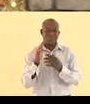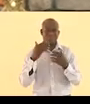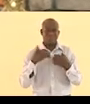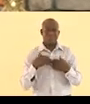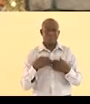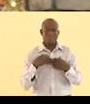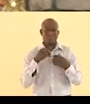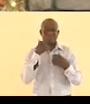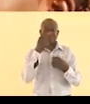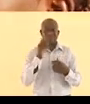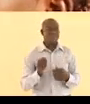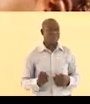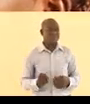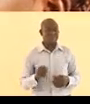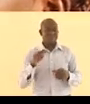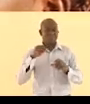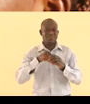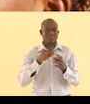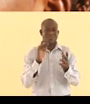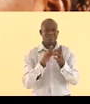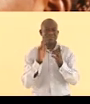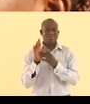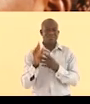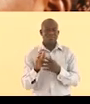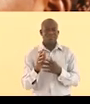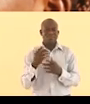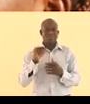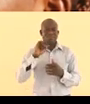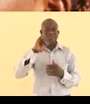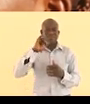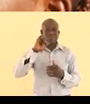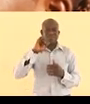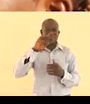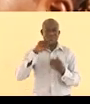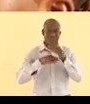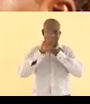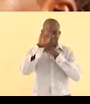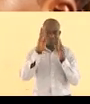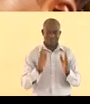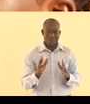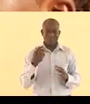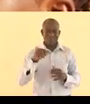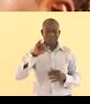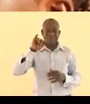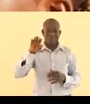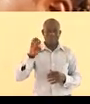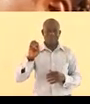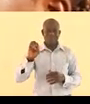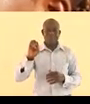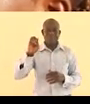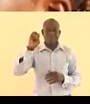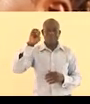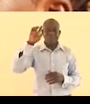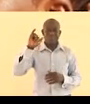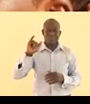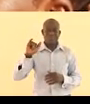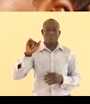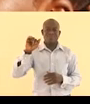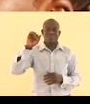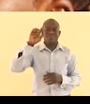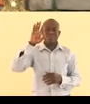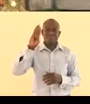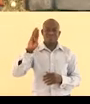mission. In Jesus, the prophecies of Jeremiah, of Isaiah, of Baruch, of Daniel,